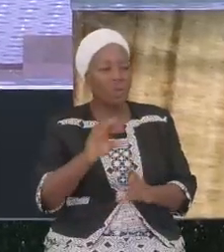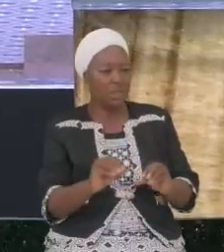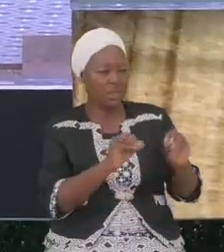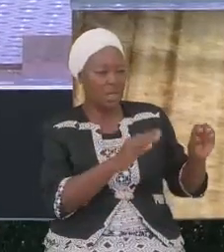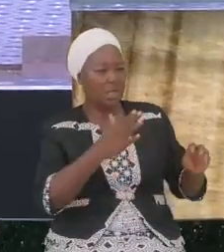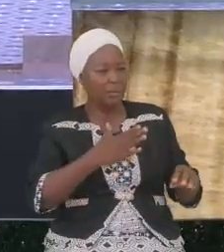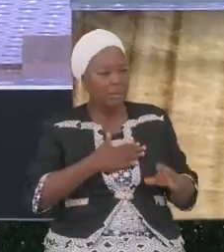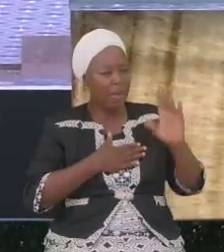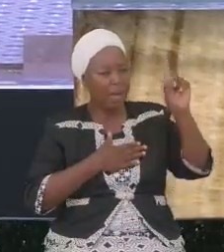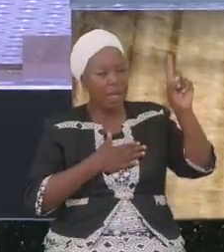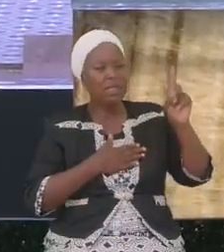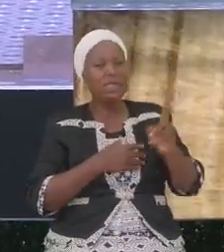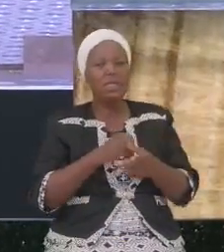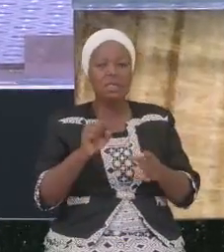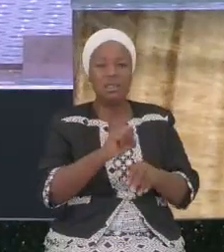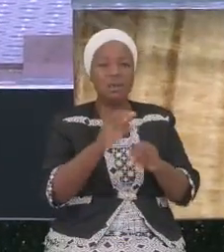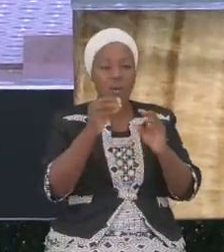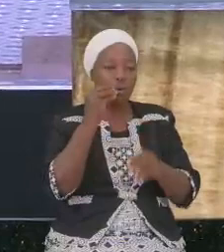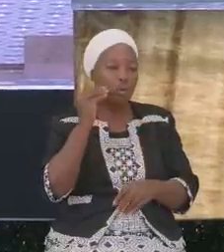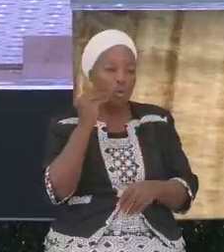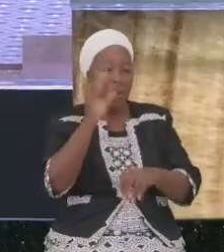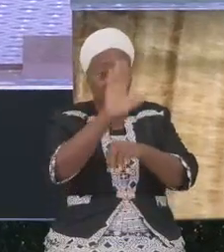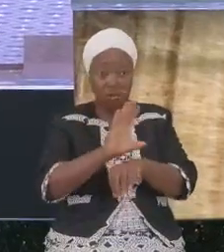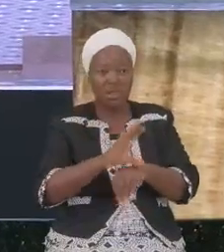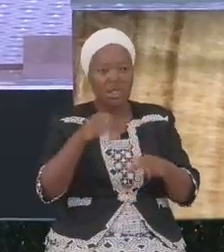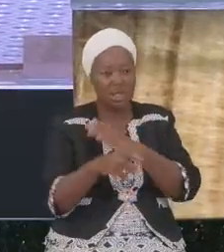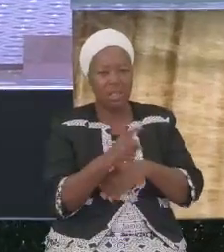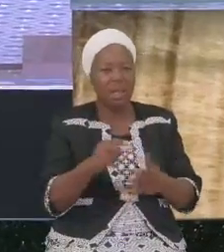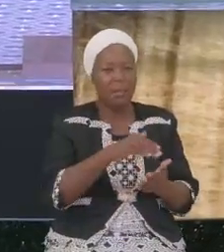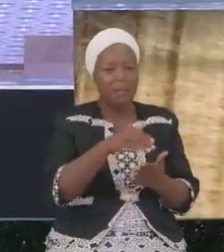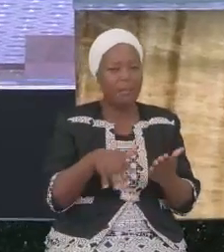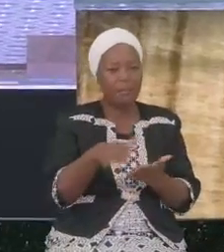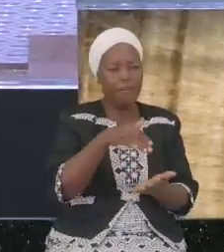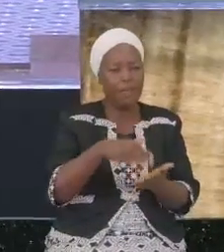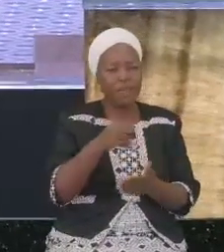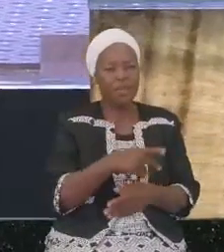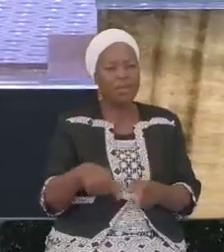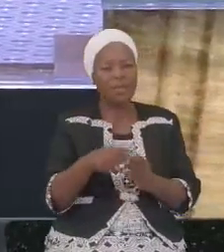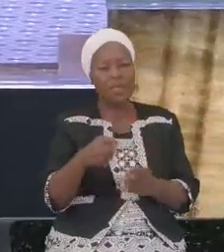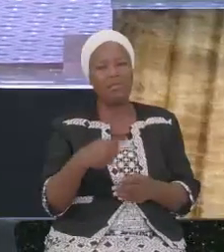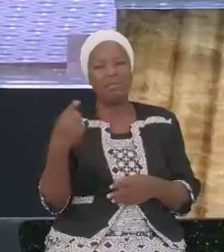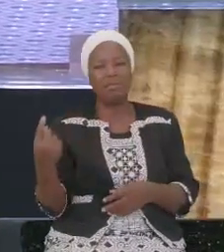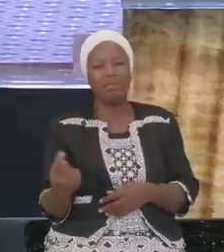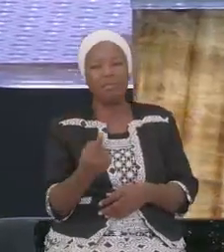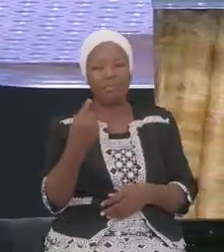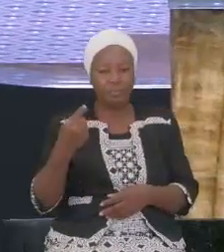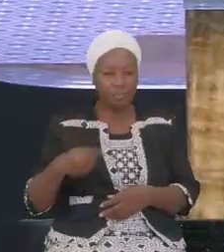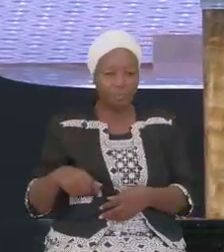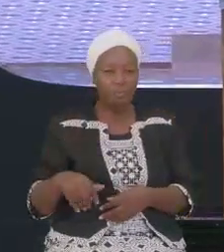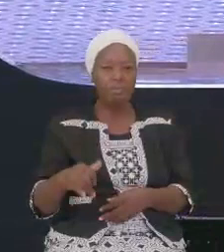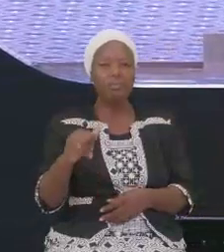my sanctuary in the midst of them forevermore. You can see what the Lord